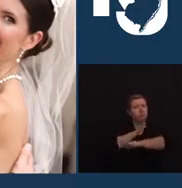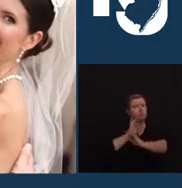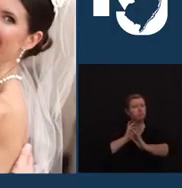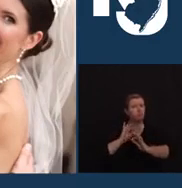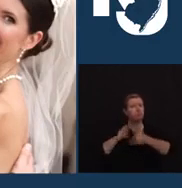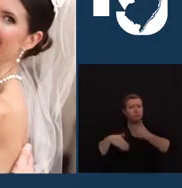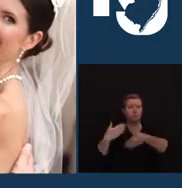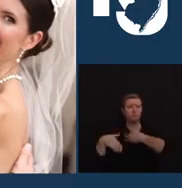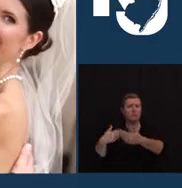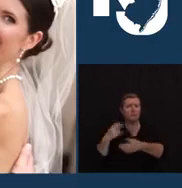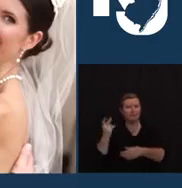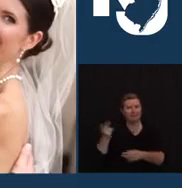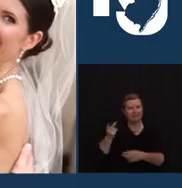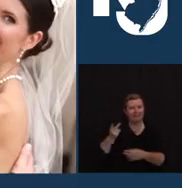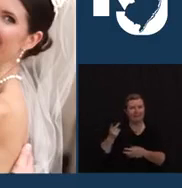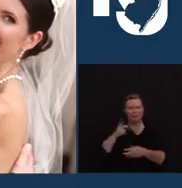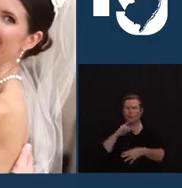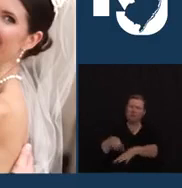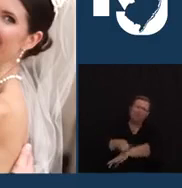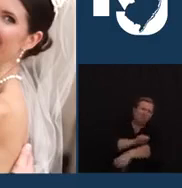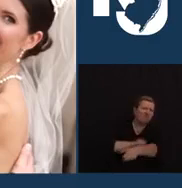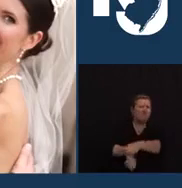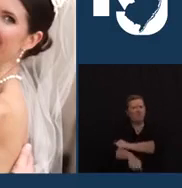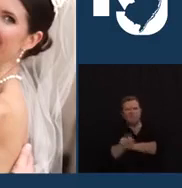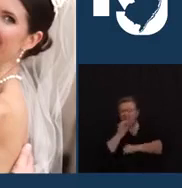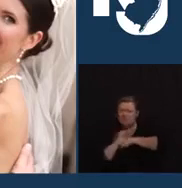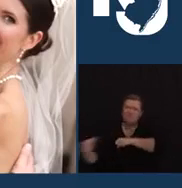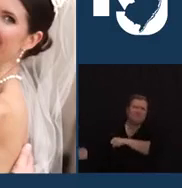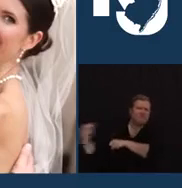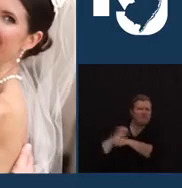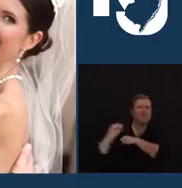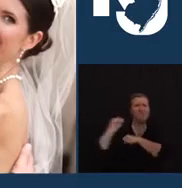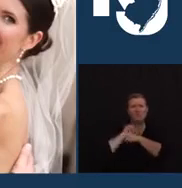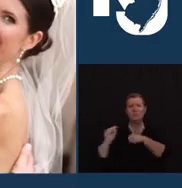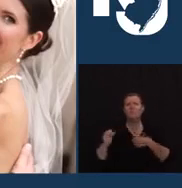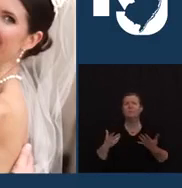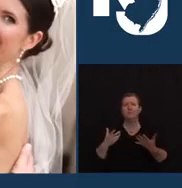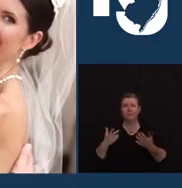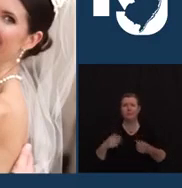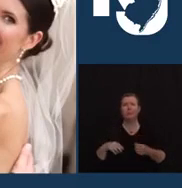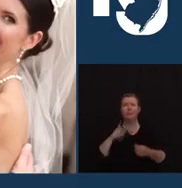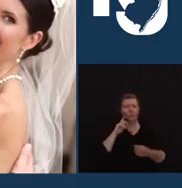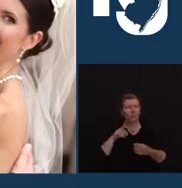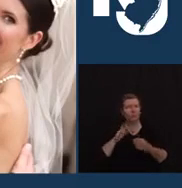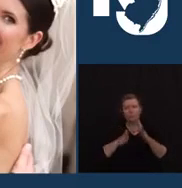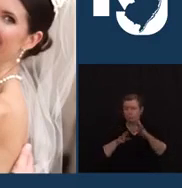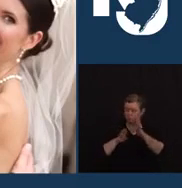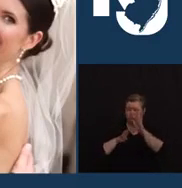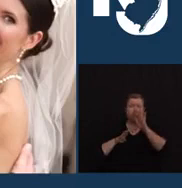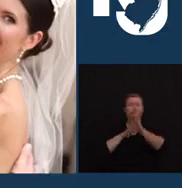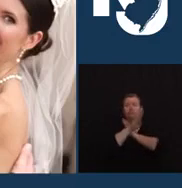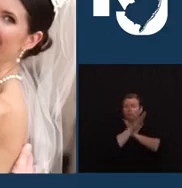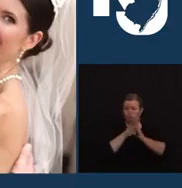Stella G's and to the Hackettstown community, they and their team are going to thrive. Check them out, by the way.